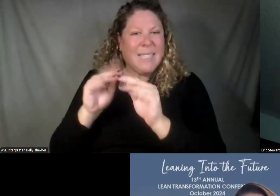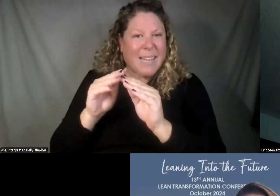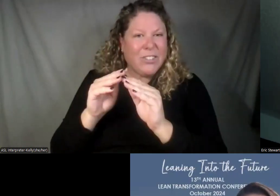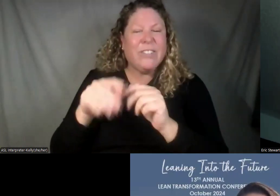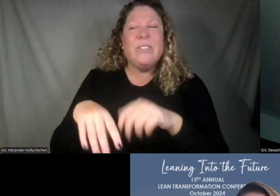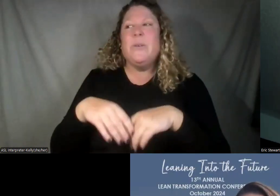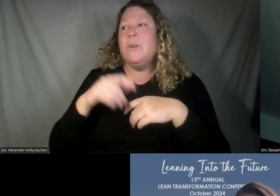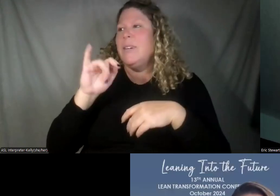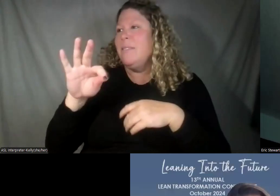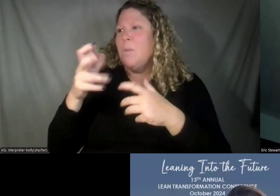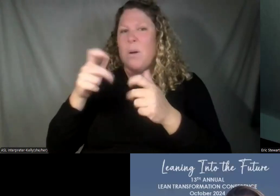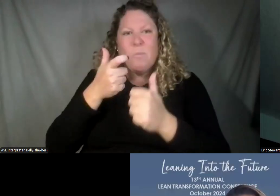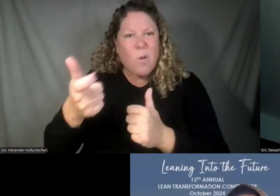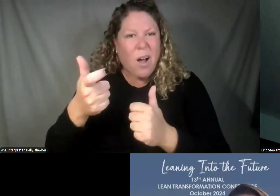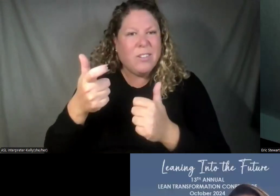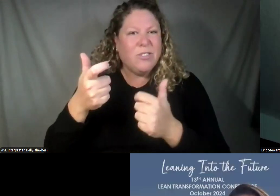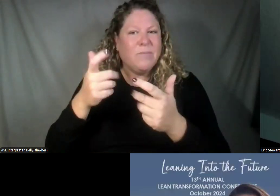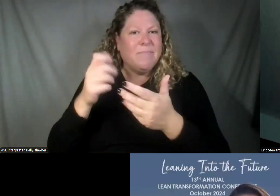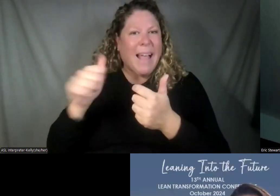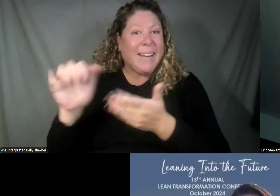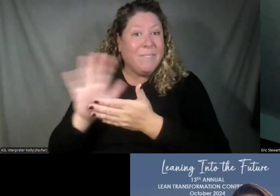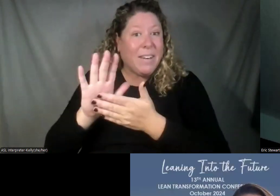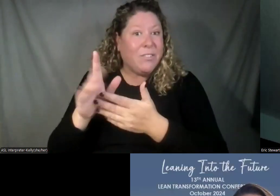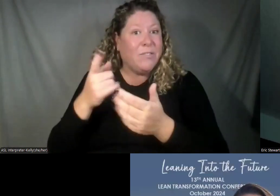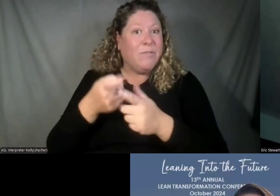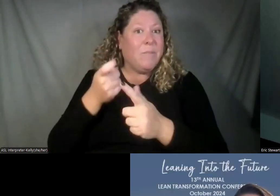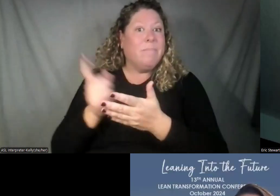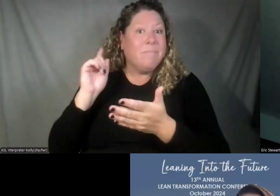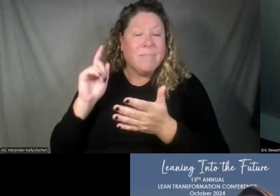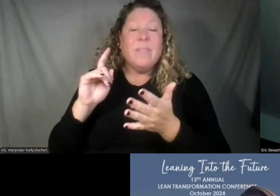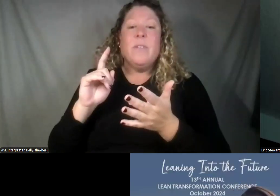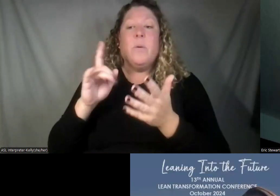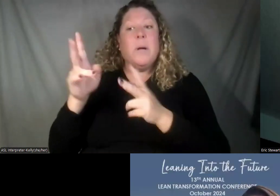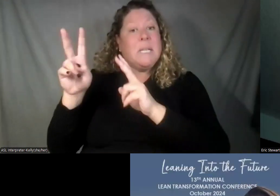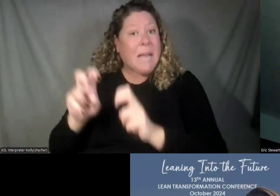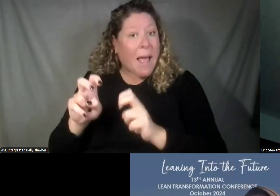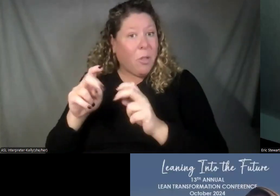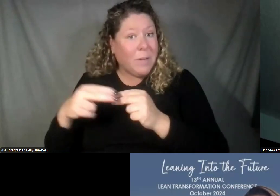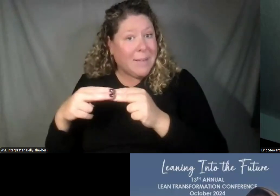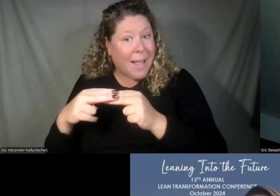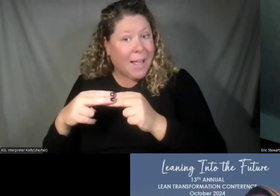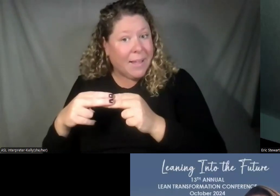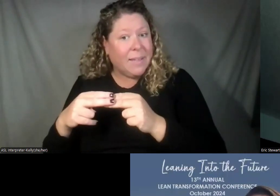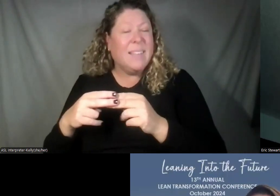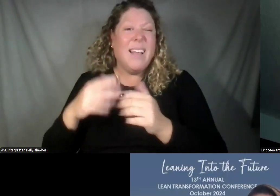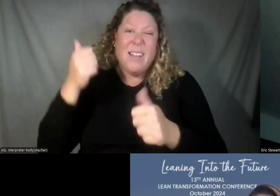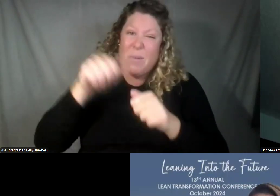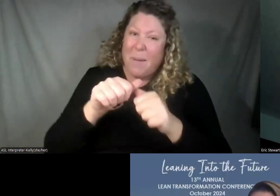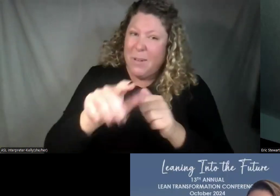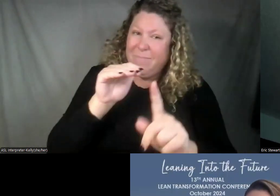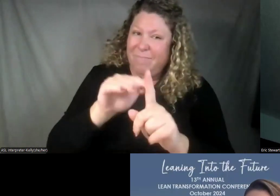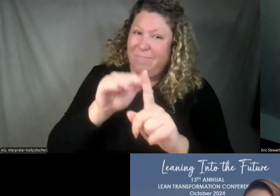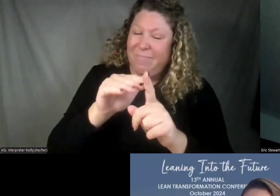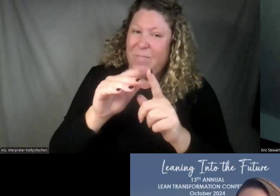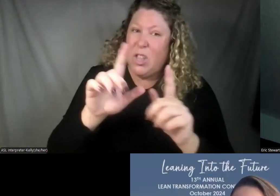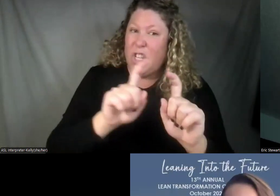been posted, or again, download copies of those materials. And please don't forget to fill out the survey. We definitely want to get your